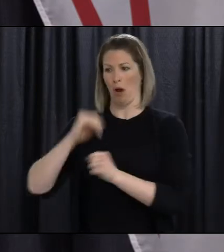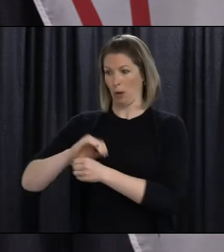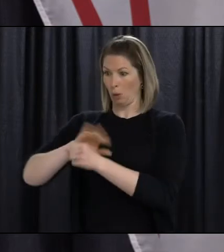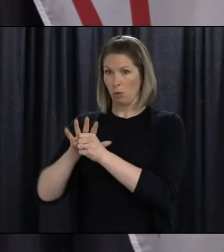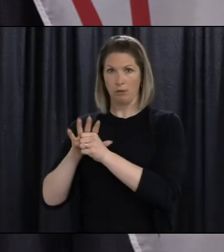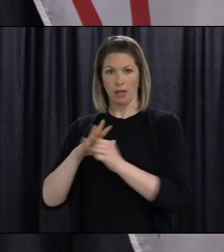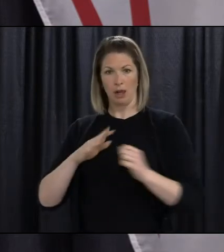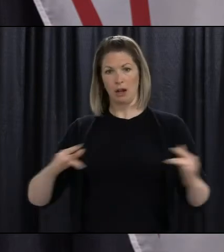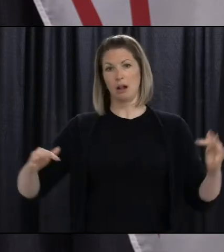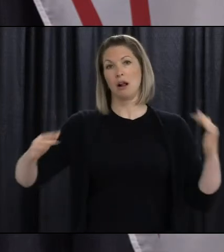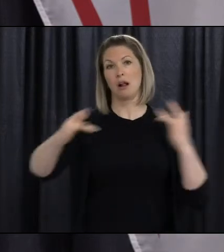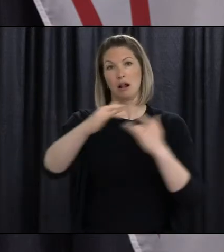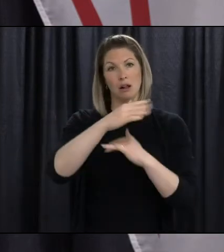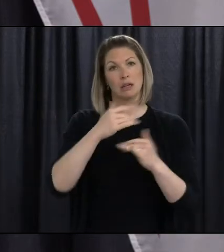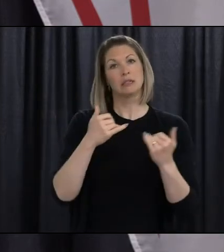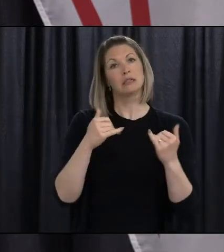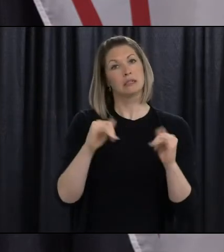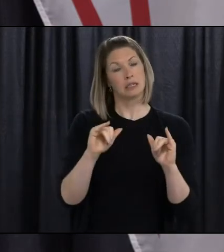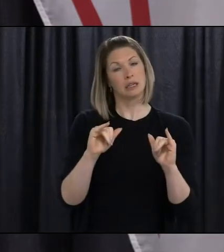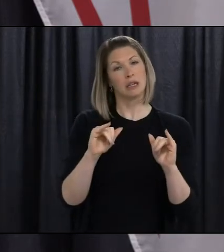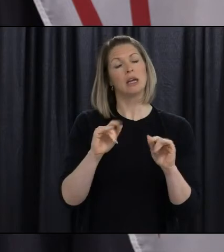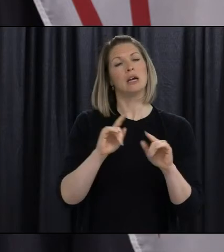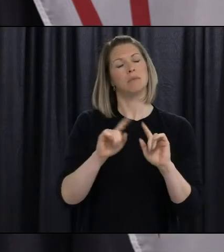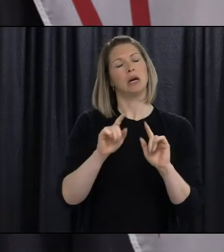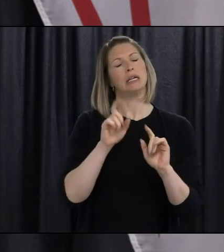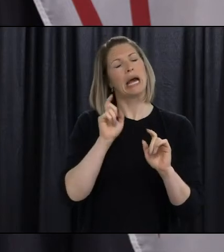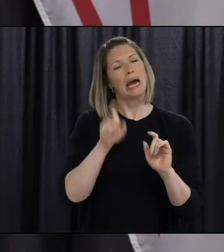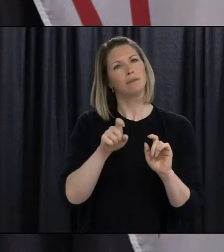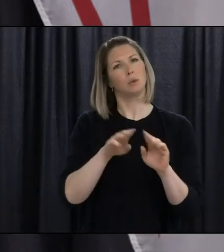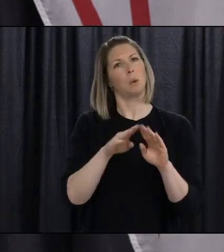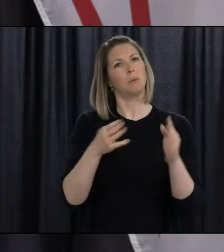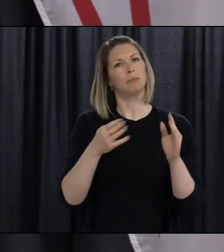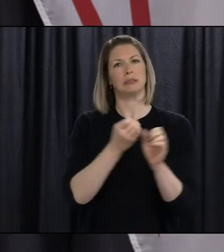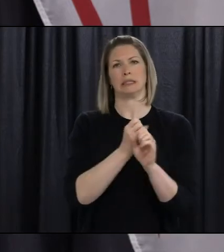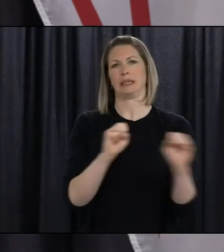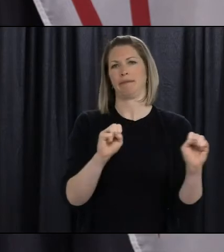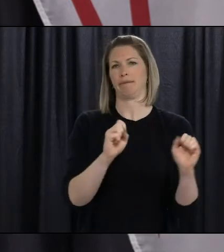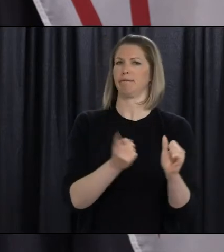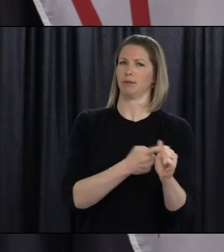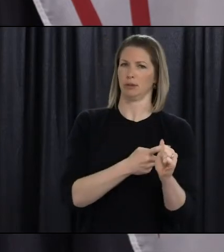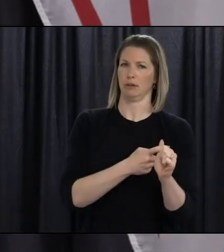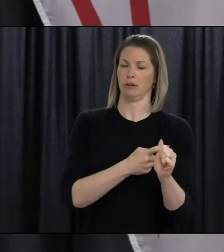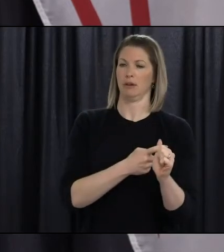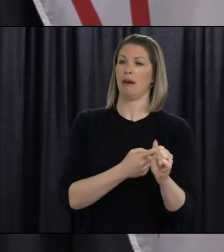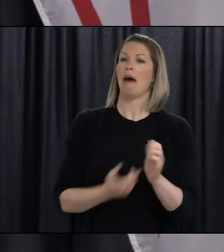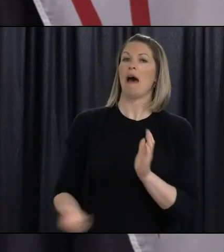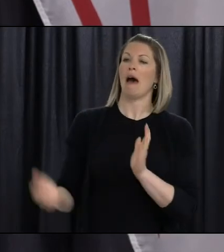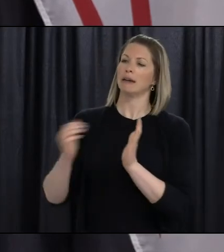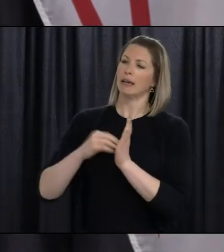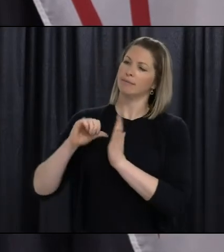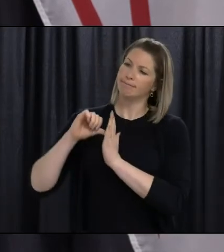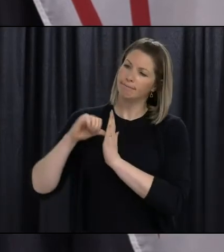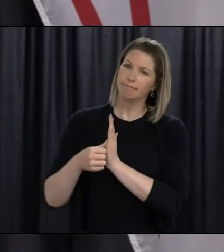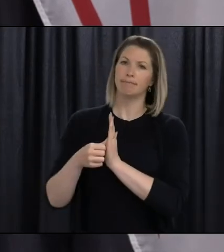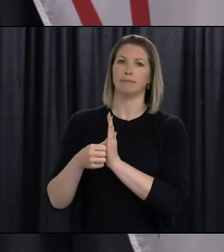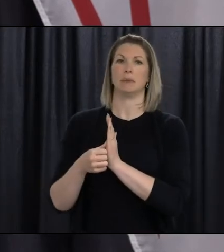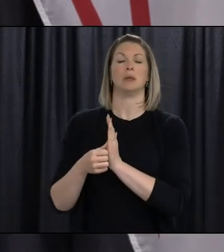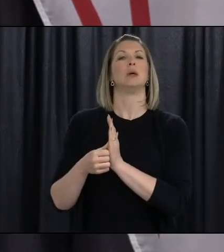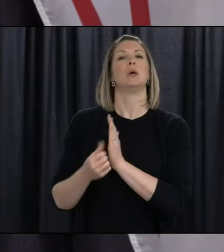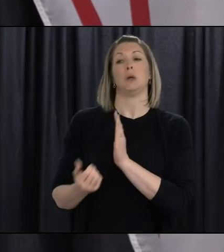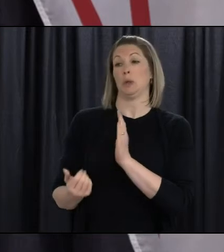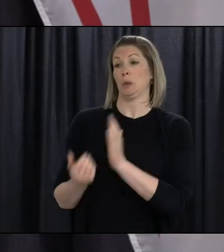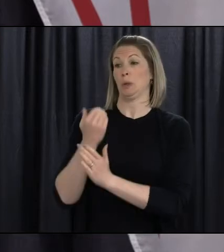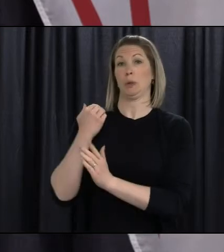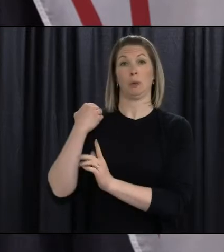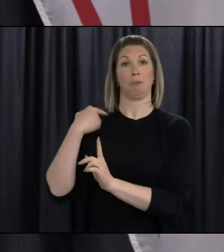safely. As a recap for those who may have just joined, we have no new cases since yesterday's media availability. The total number